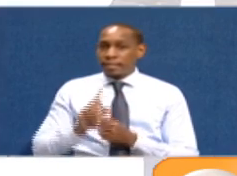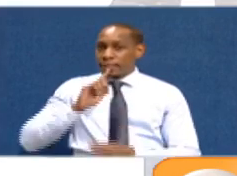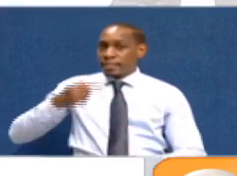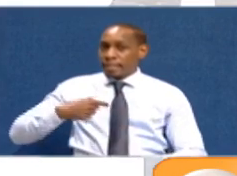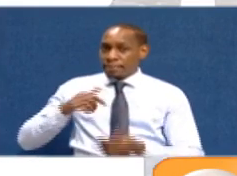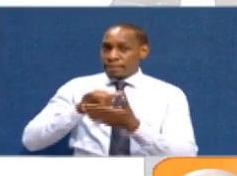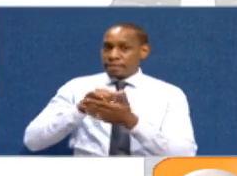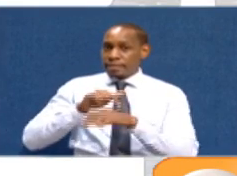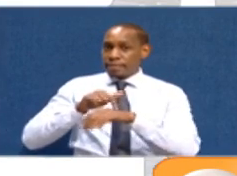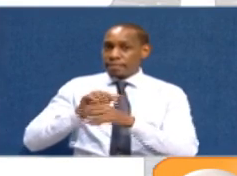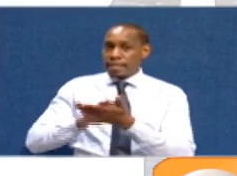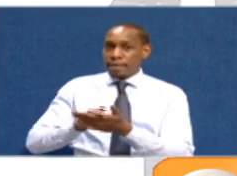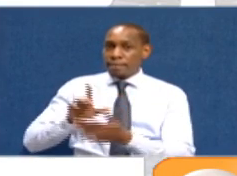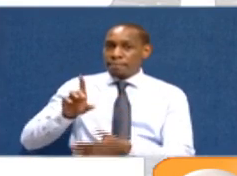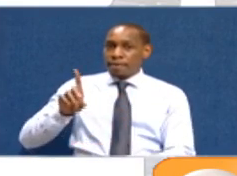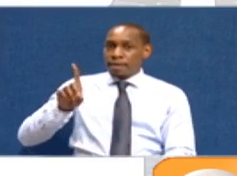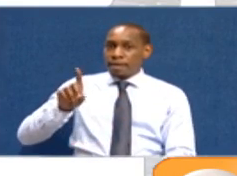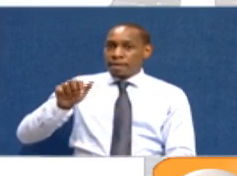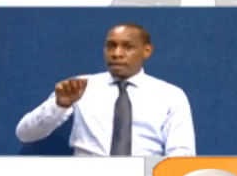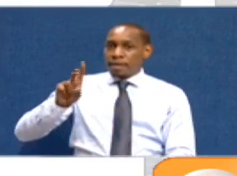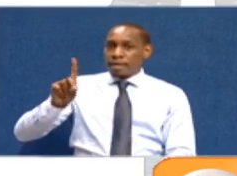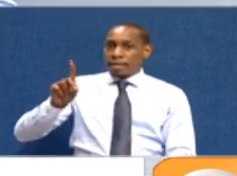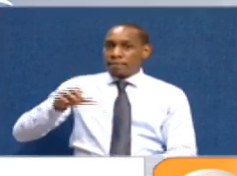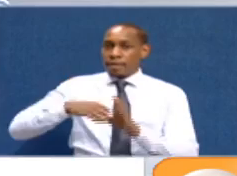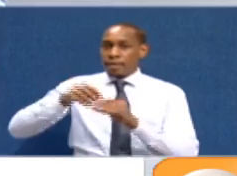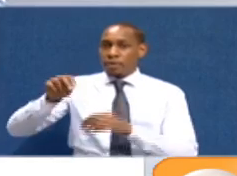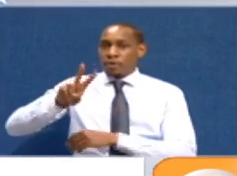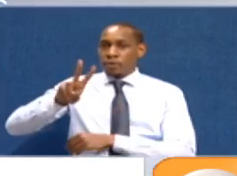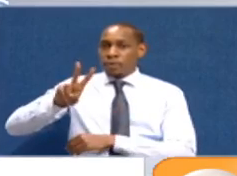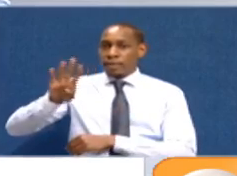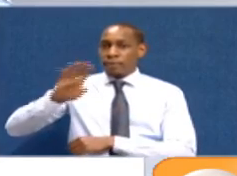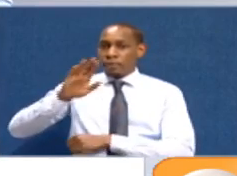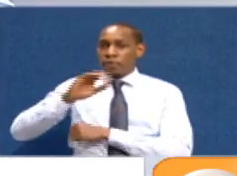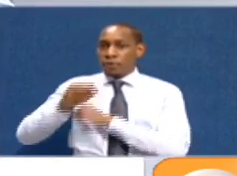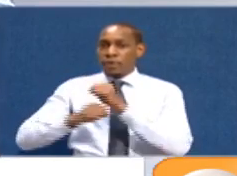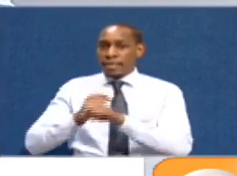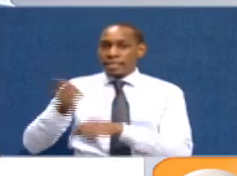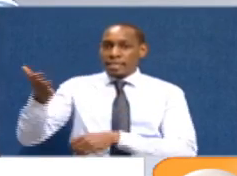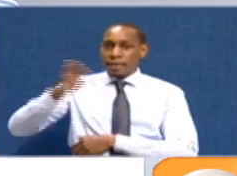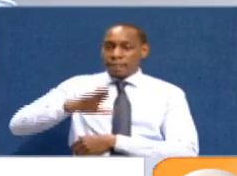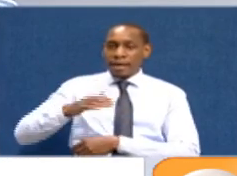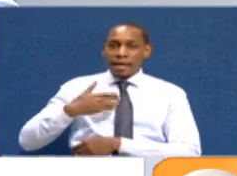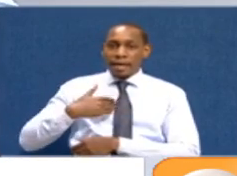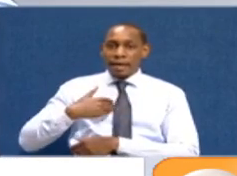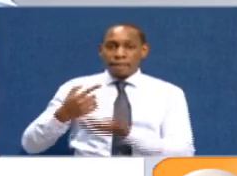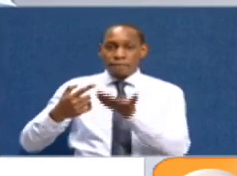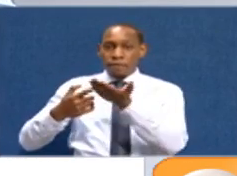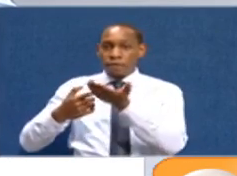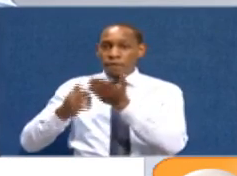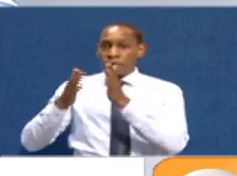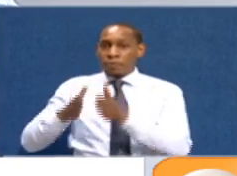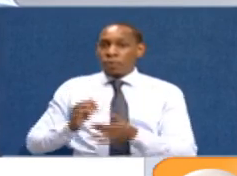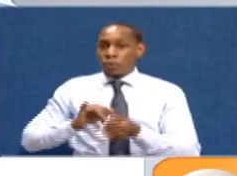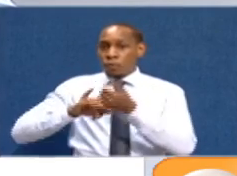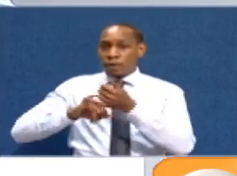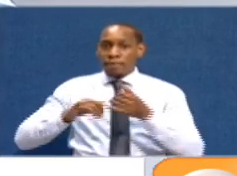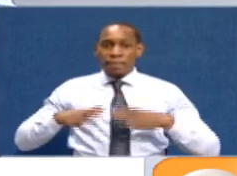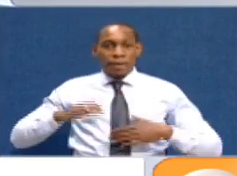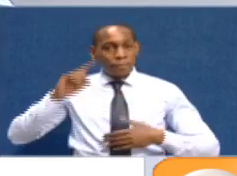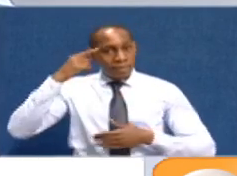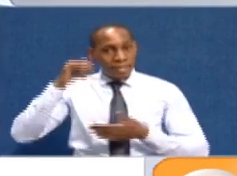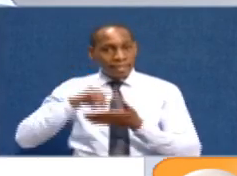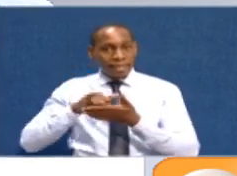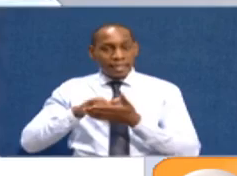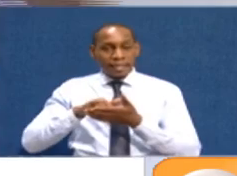me something. When David, you've been away 24 years. You come back, you have a European wife. Do you feel that people think that